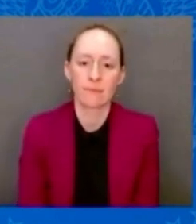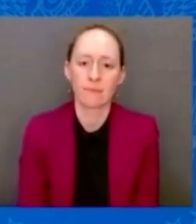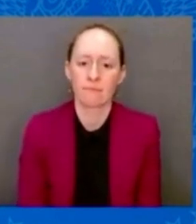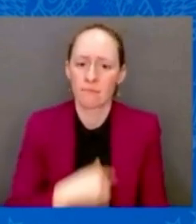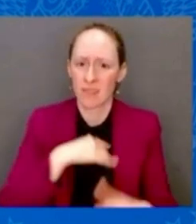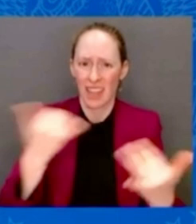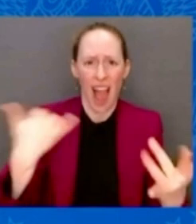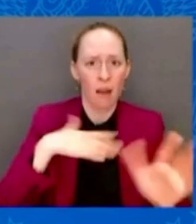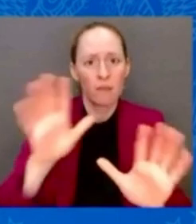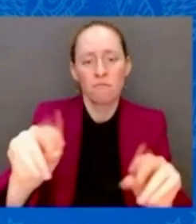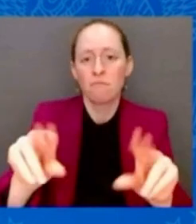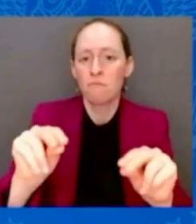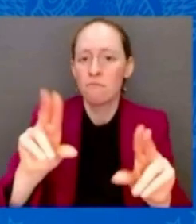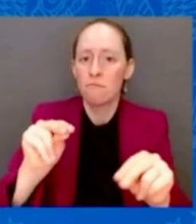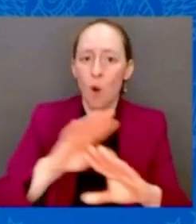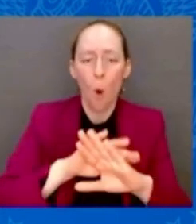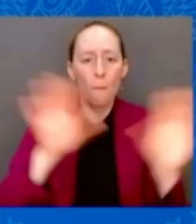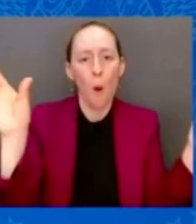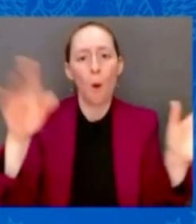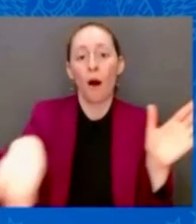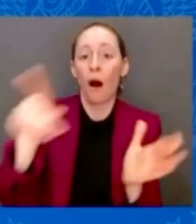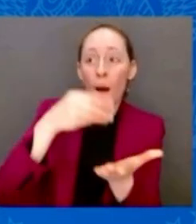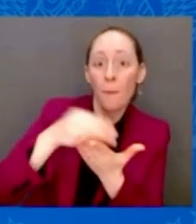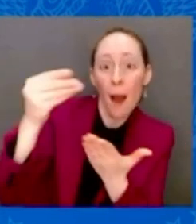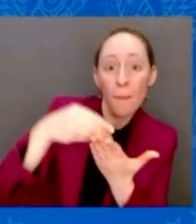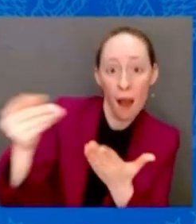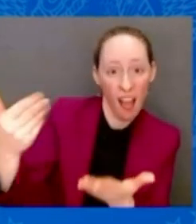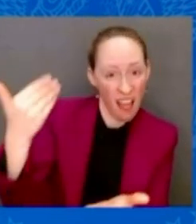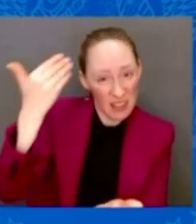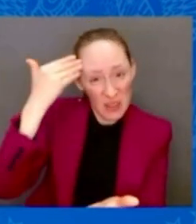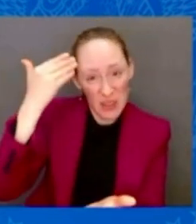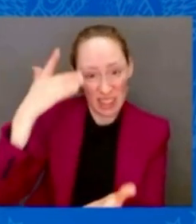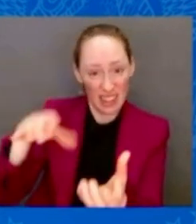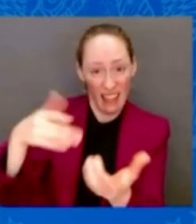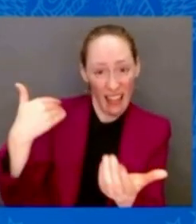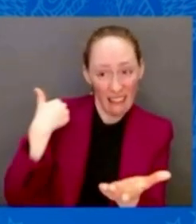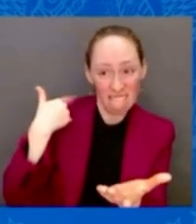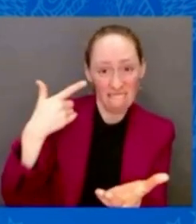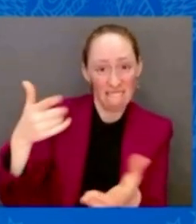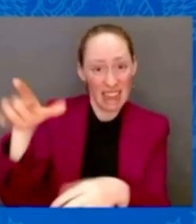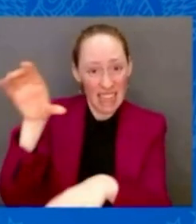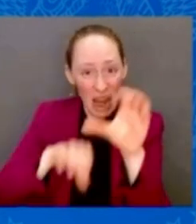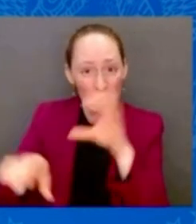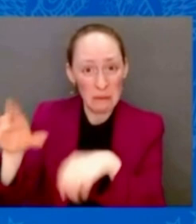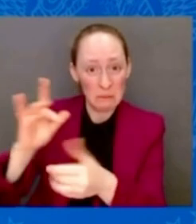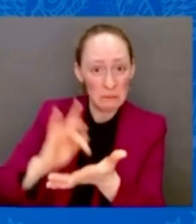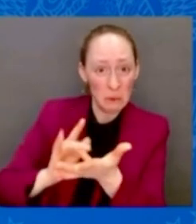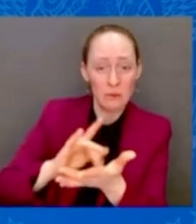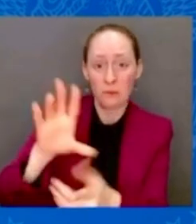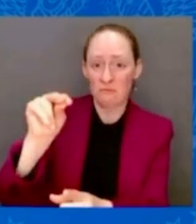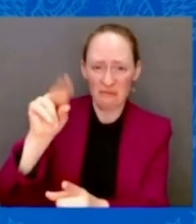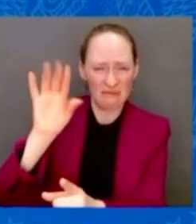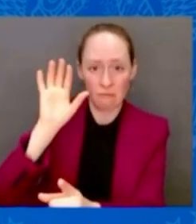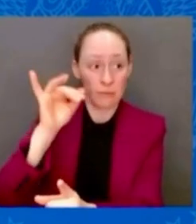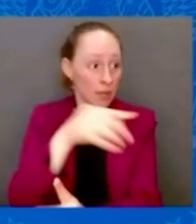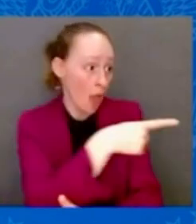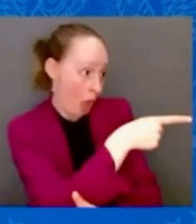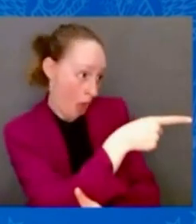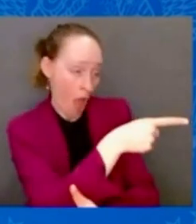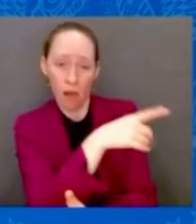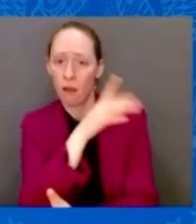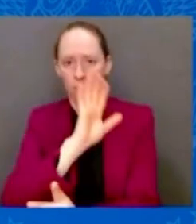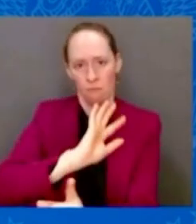available. I'm determined to make sure you have the gear that protects you without making you or your family